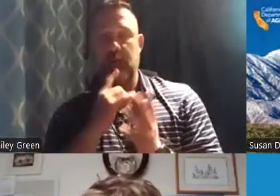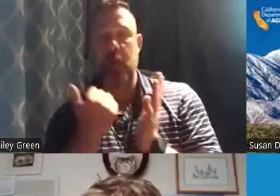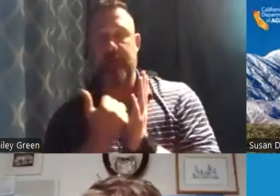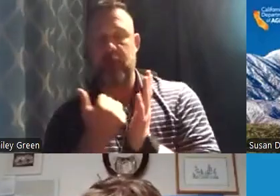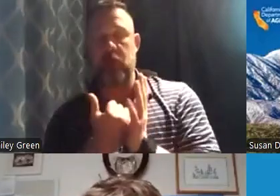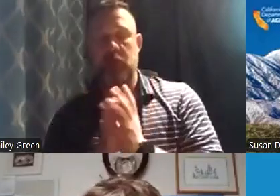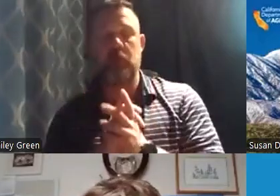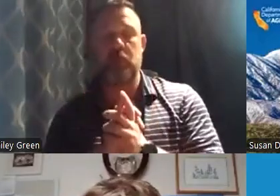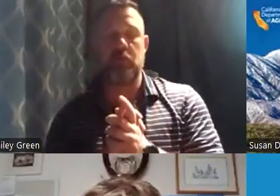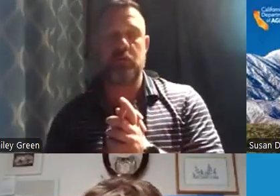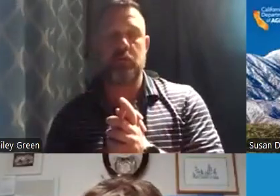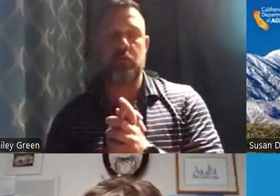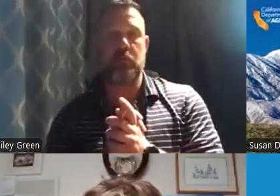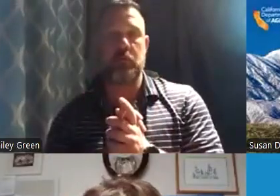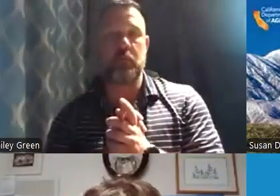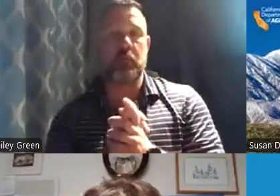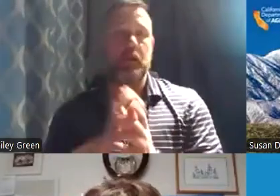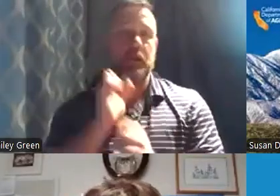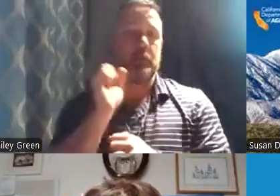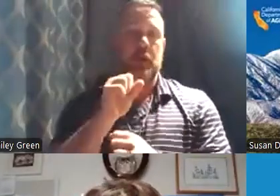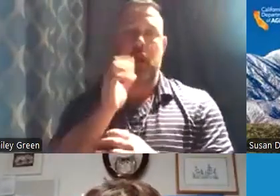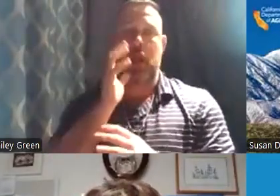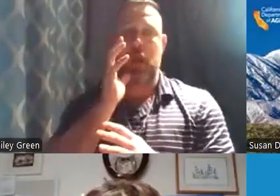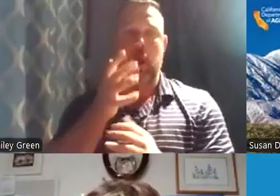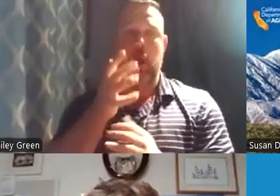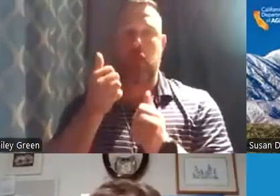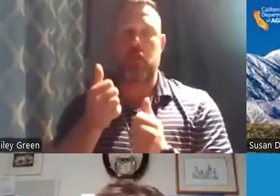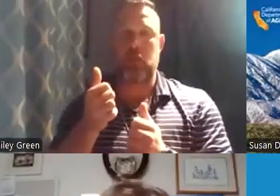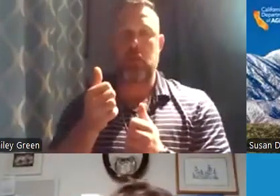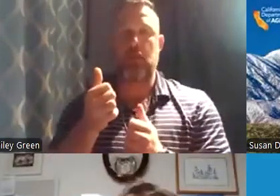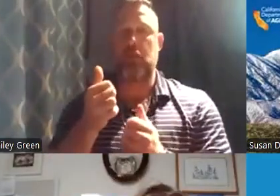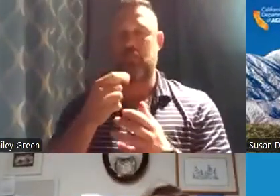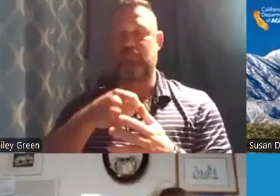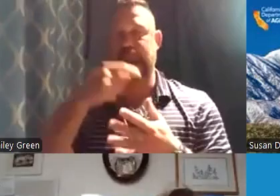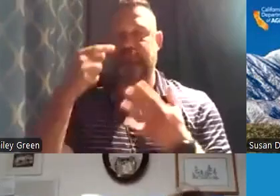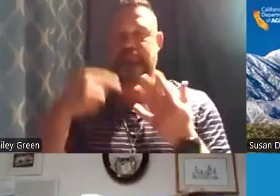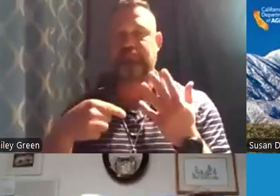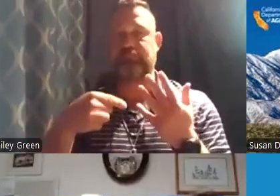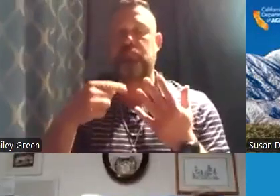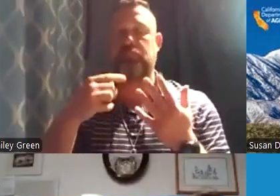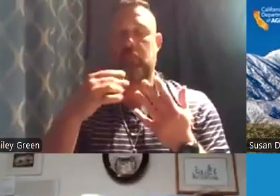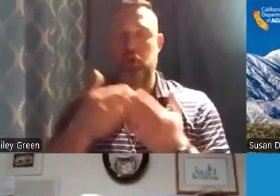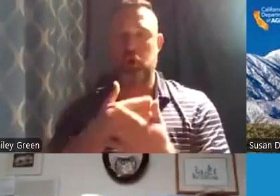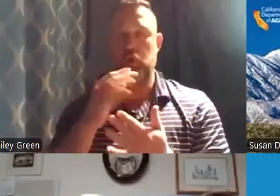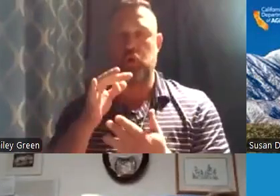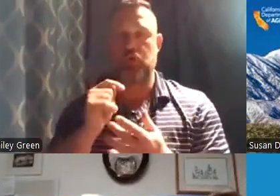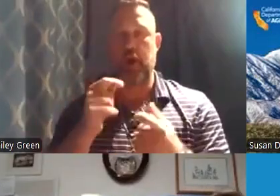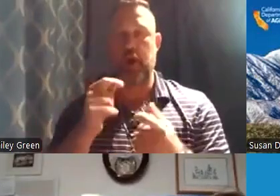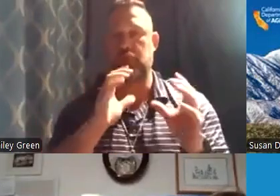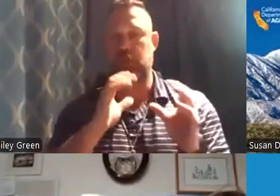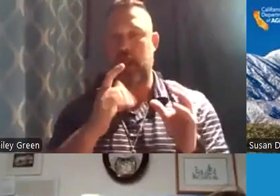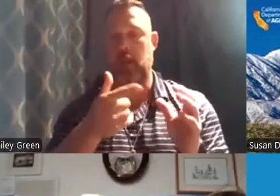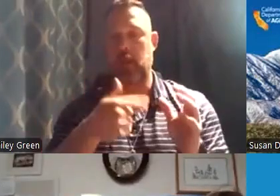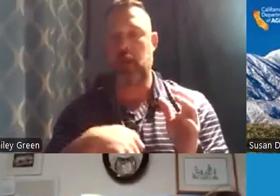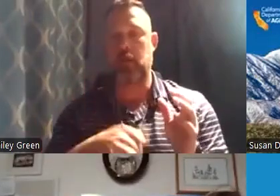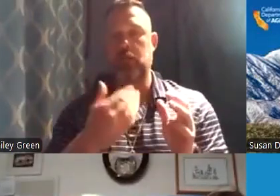So yes, I will put the digest of the new grant in the chat, and everyone will have that